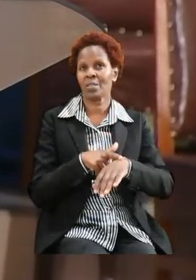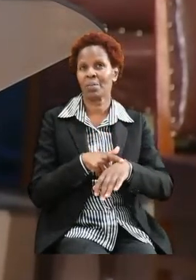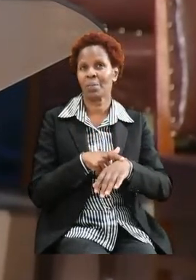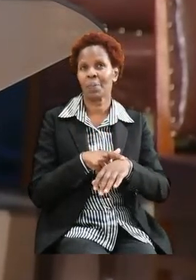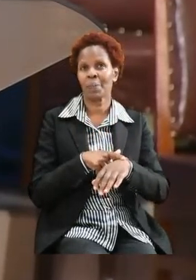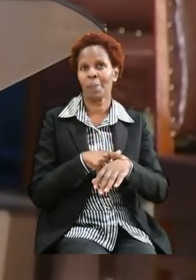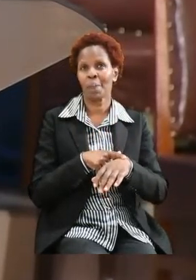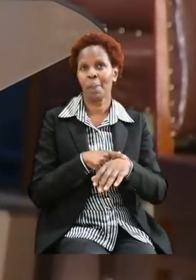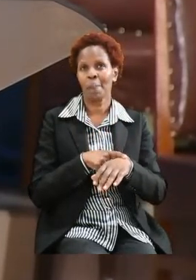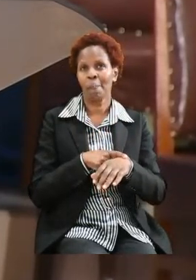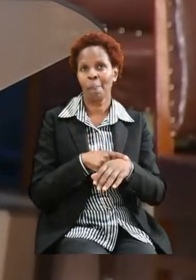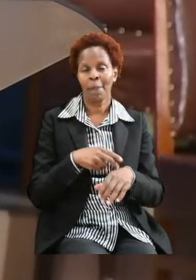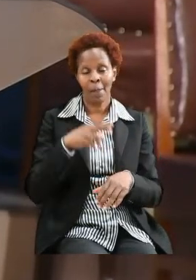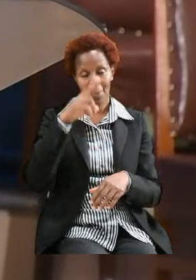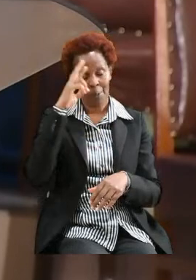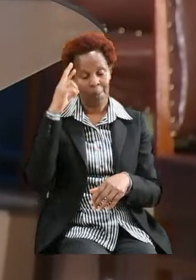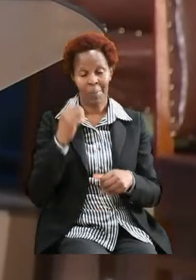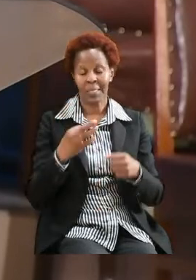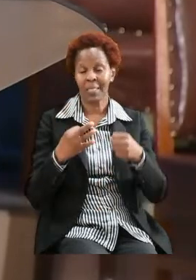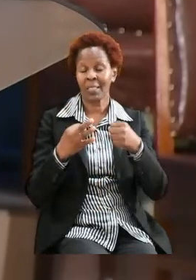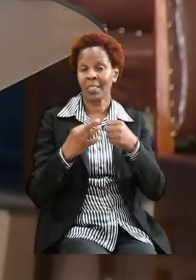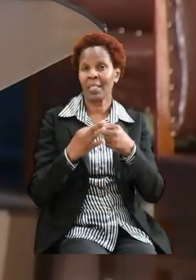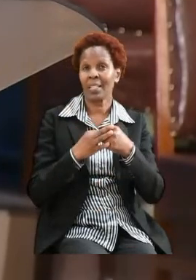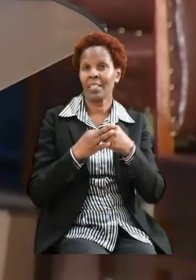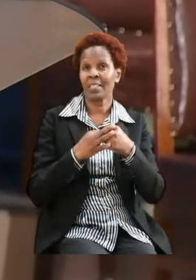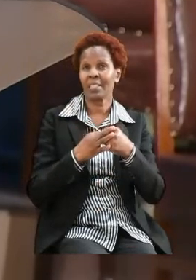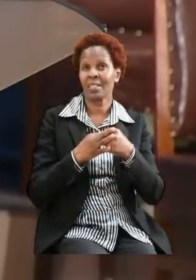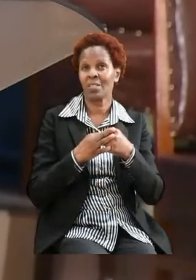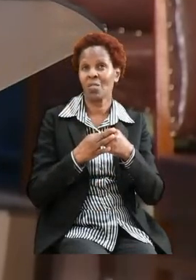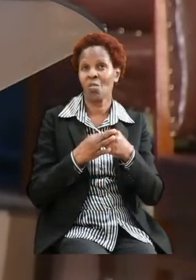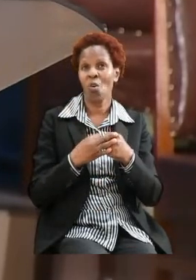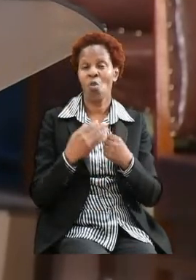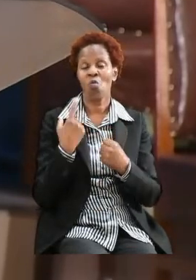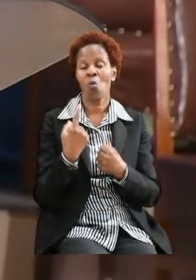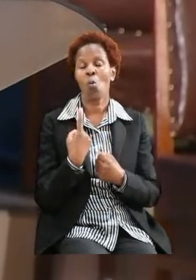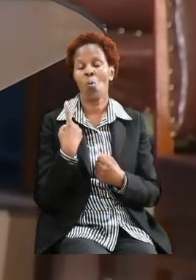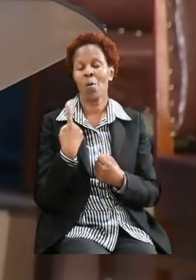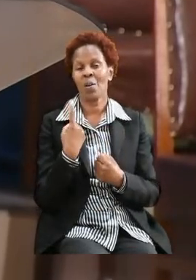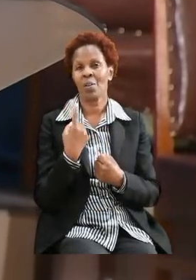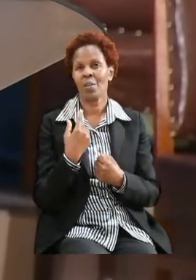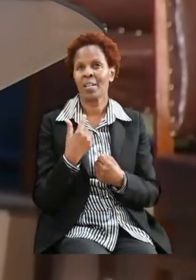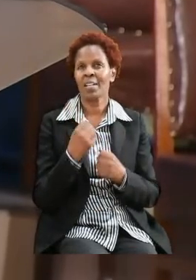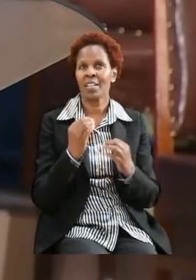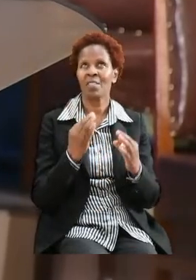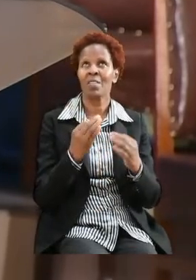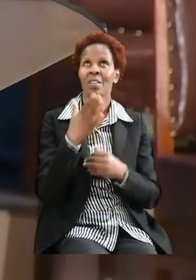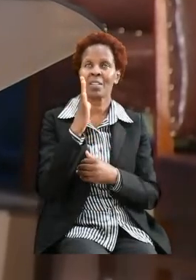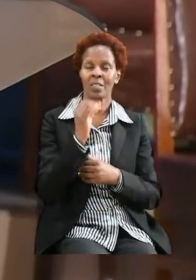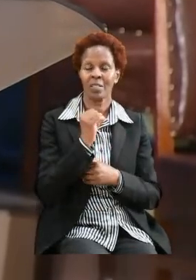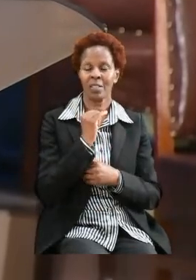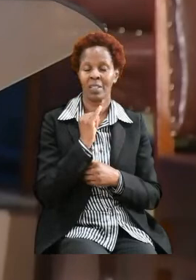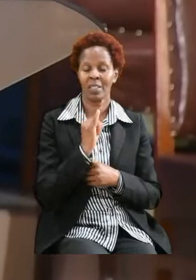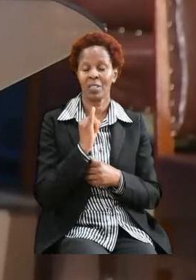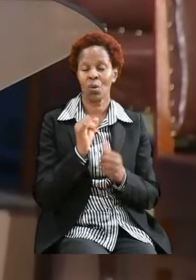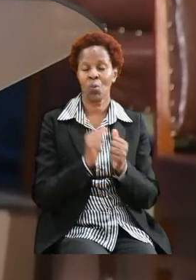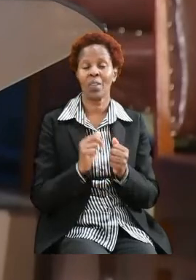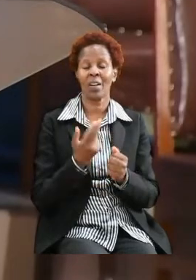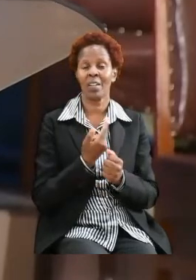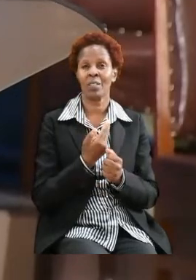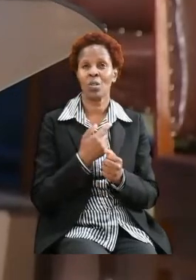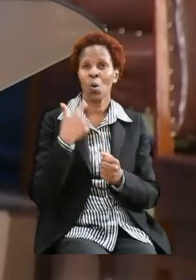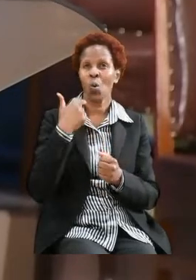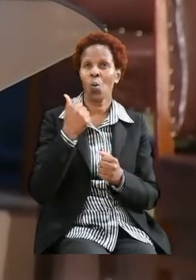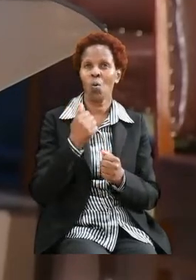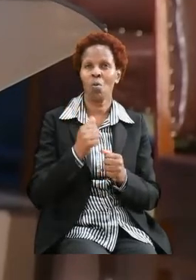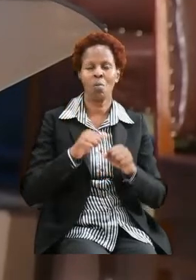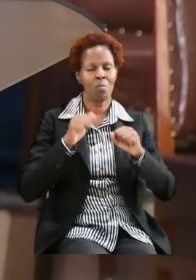from Romans 8:31, it says, if God is for us, who can be against us? So when we allow him to be our